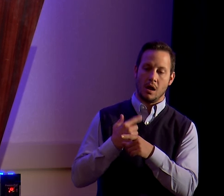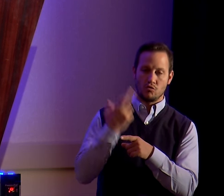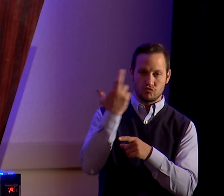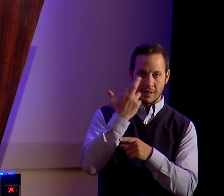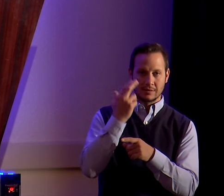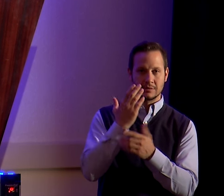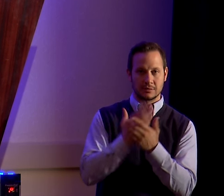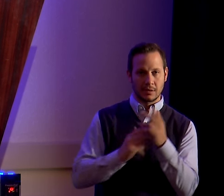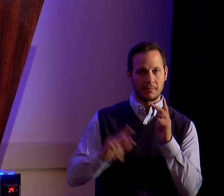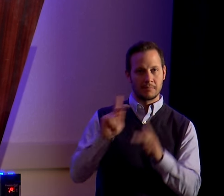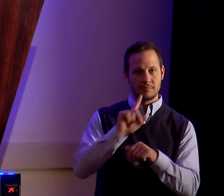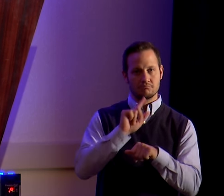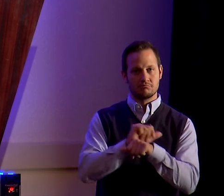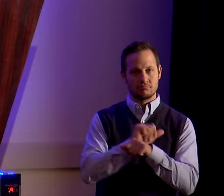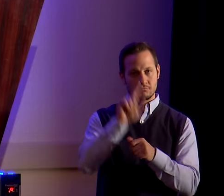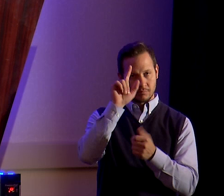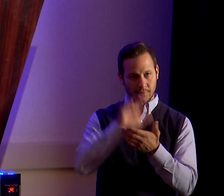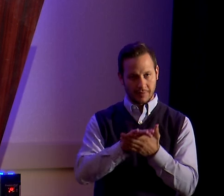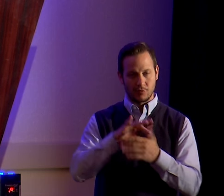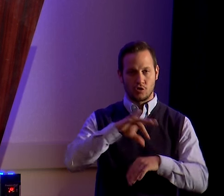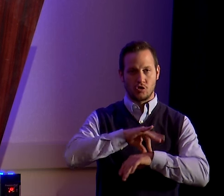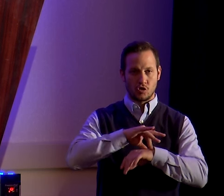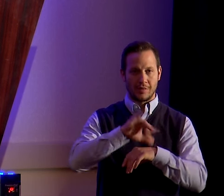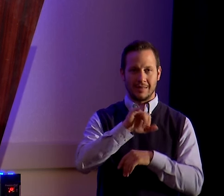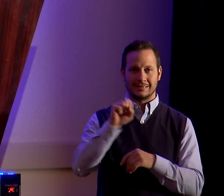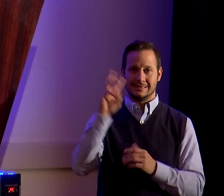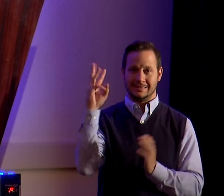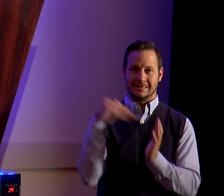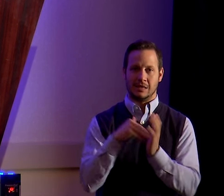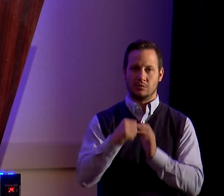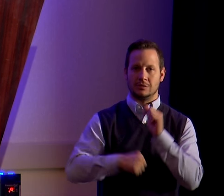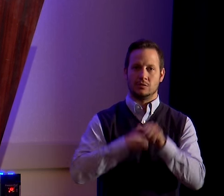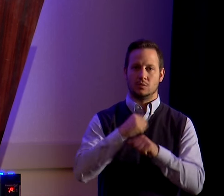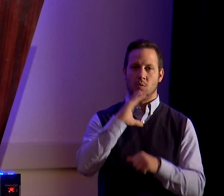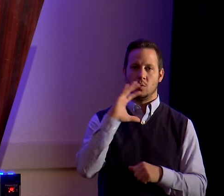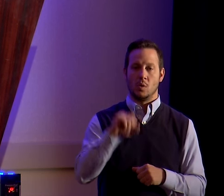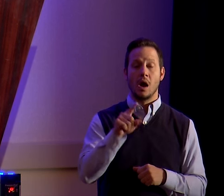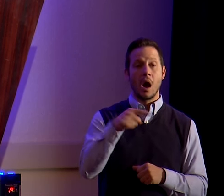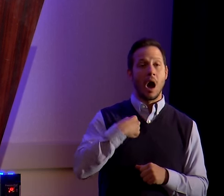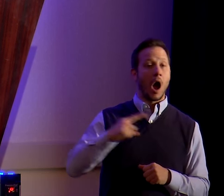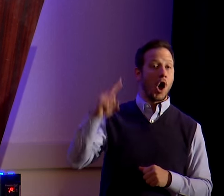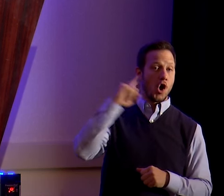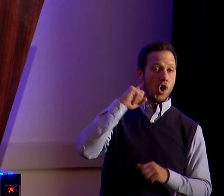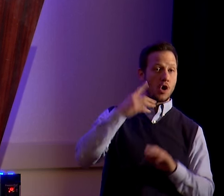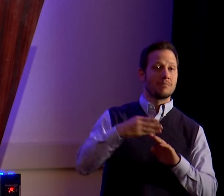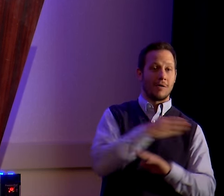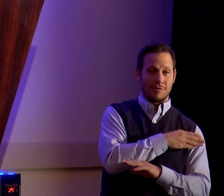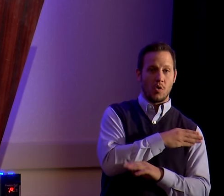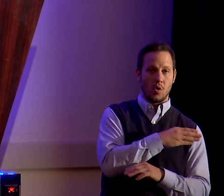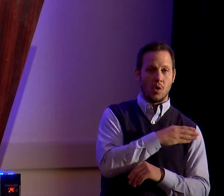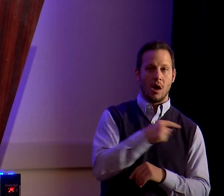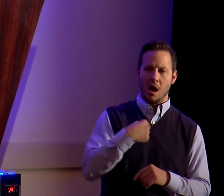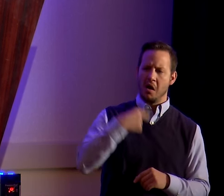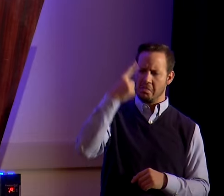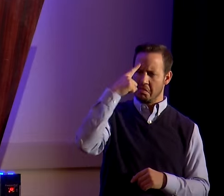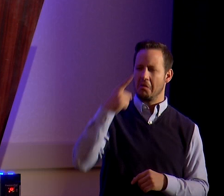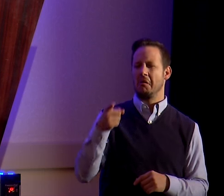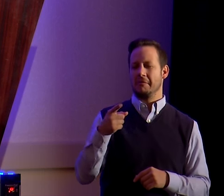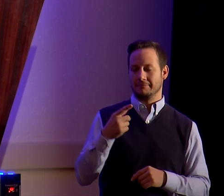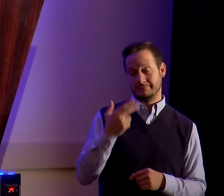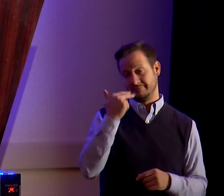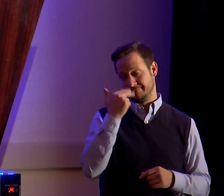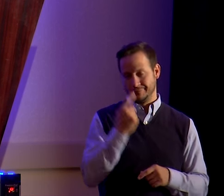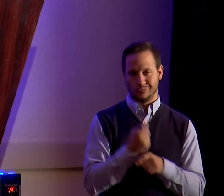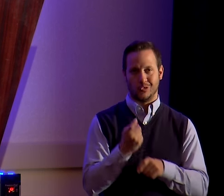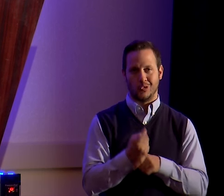okay? And it wasn't a joke. Now, I've heard of that, but I thought it was a joke. I thought it was just one of those bad jokes, right? I